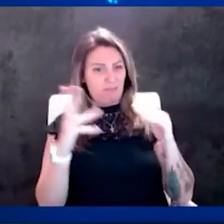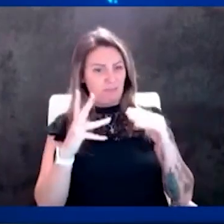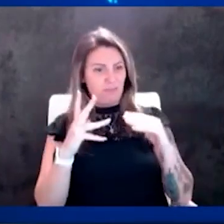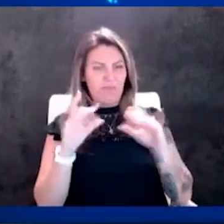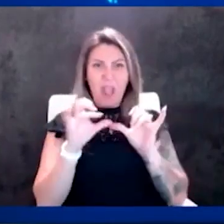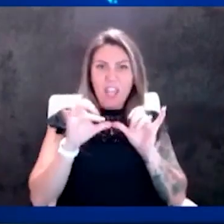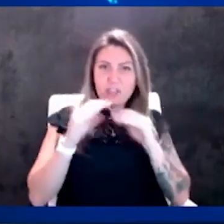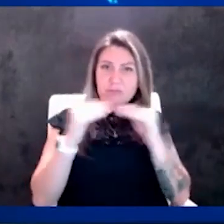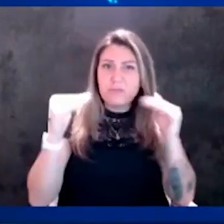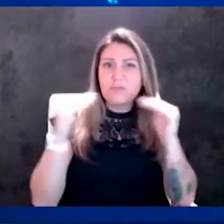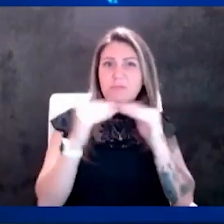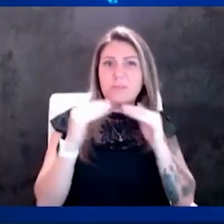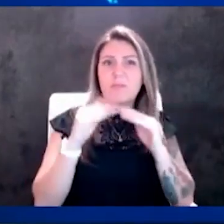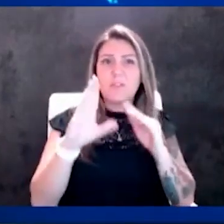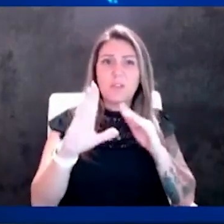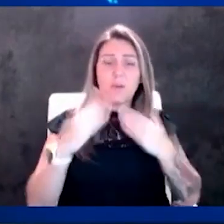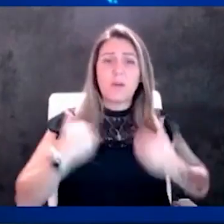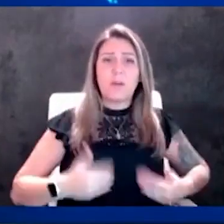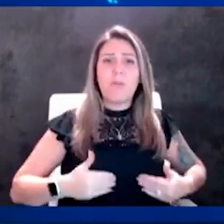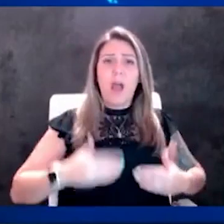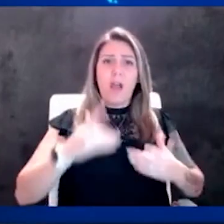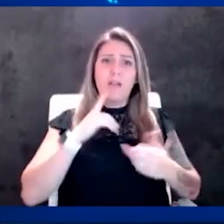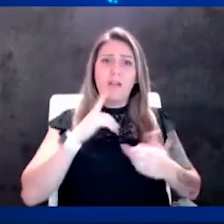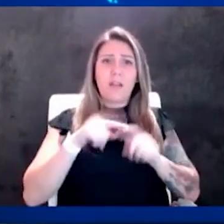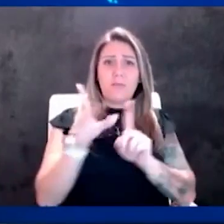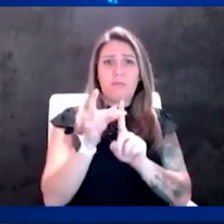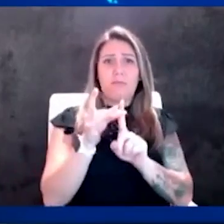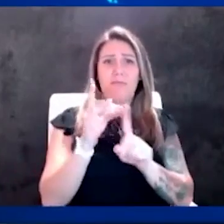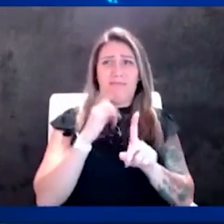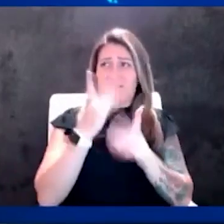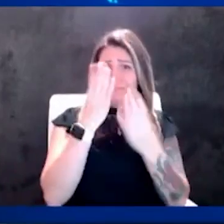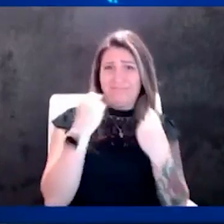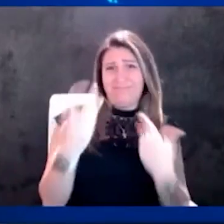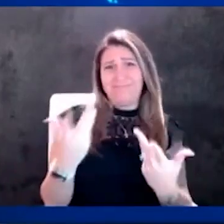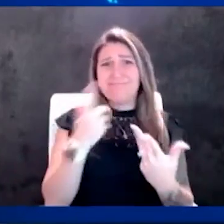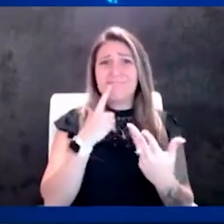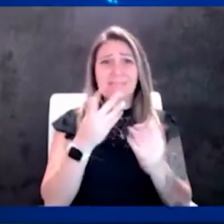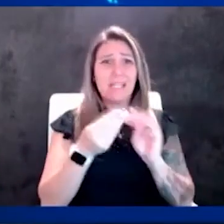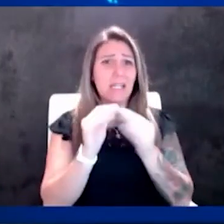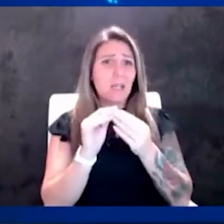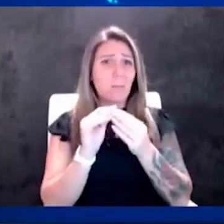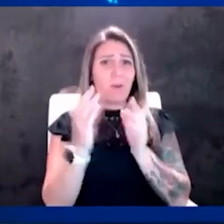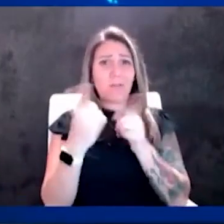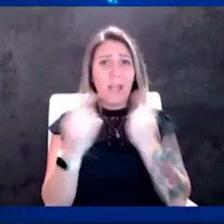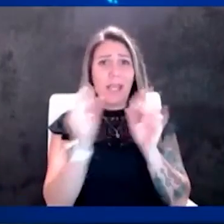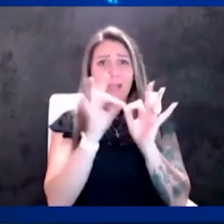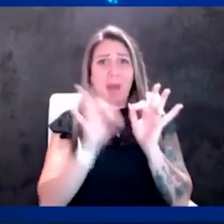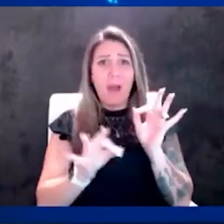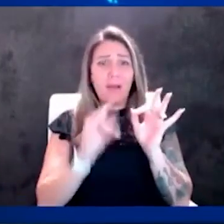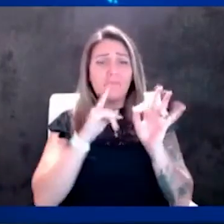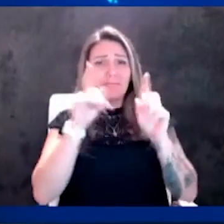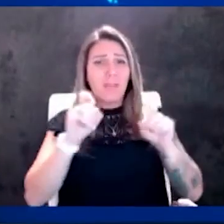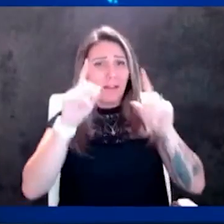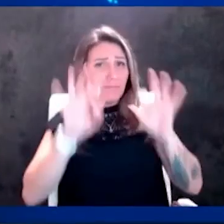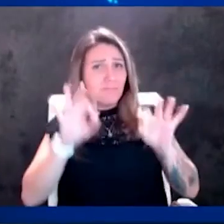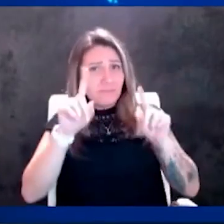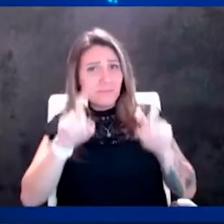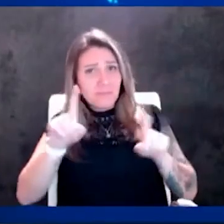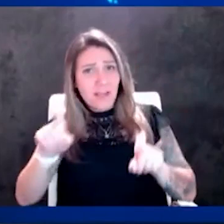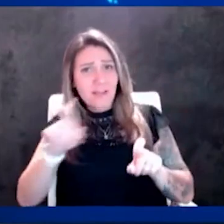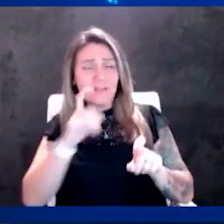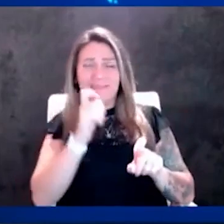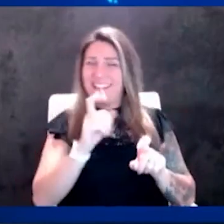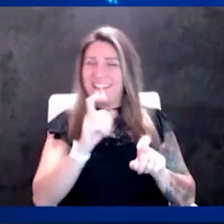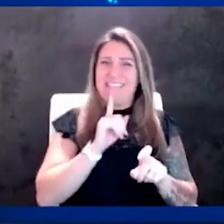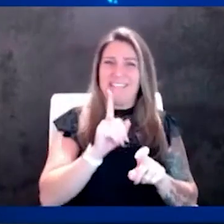meaning. Right? I can tell you what your number of antibodies you have is, and we can go test for that. That's fine. That's not a new news. The question is, does that have